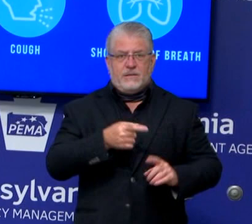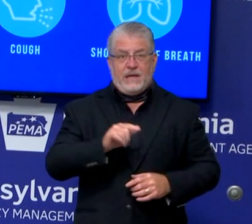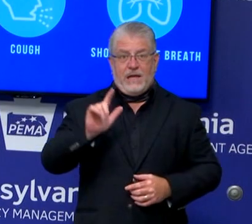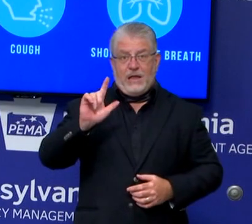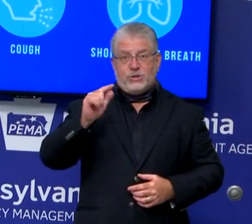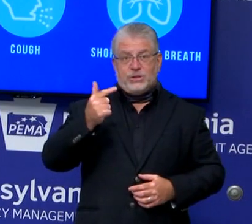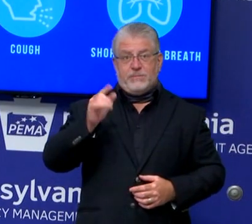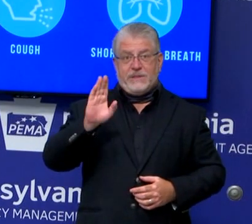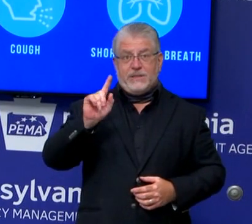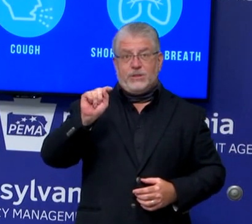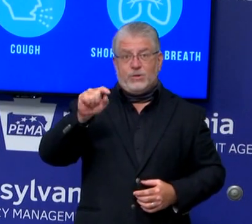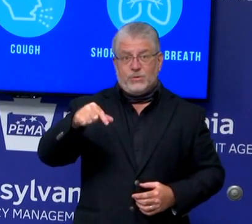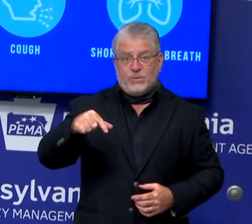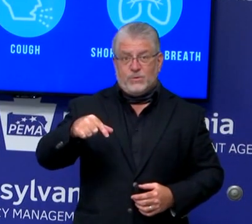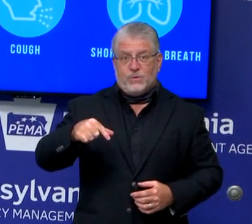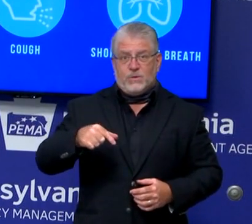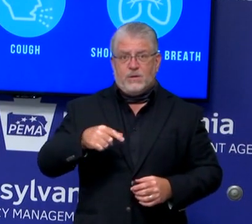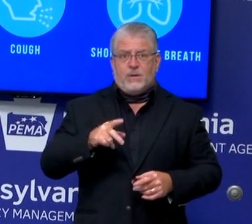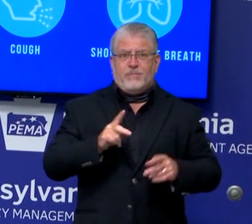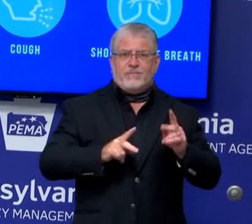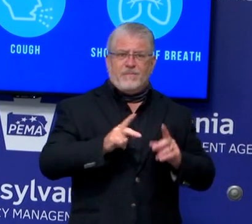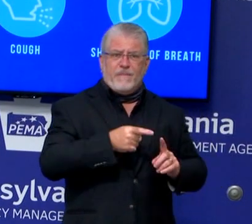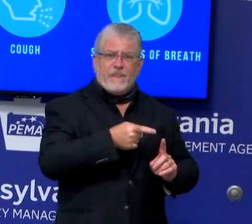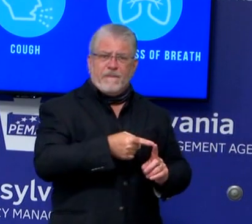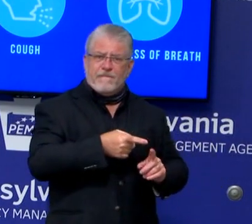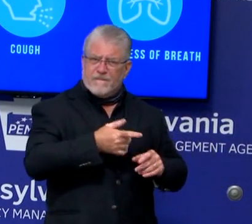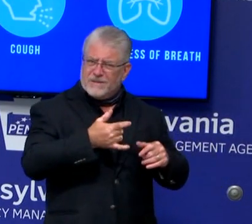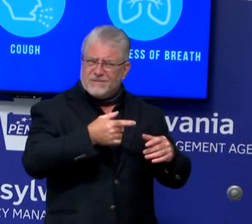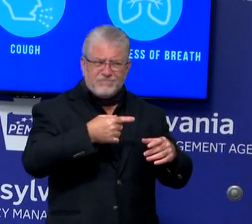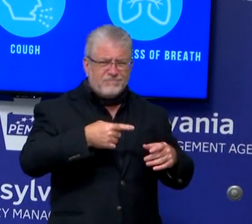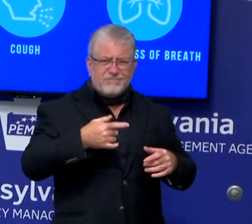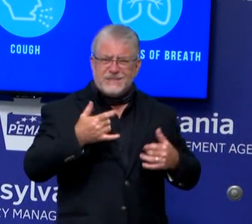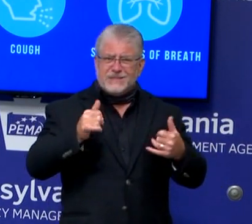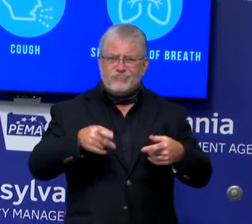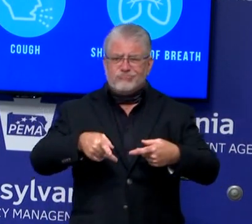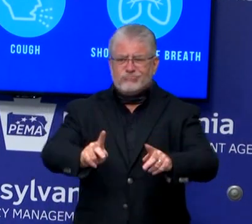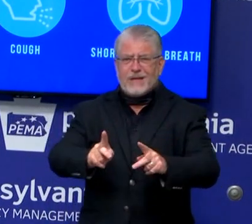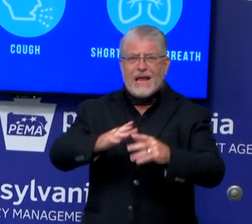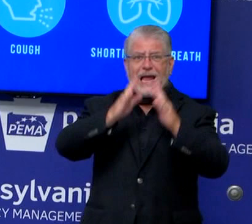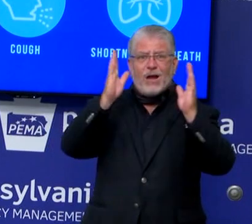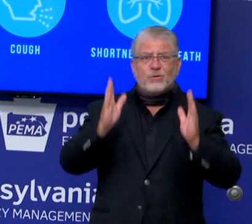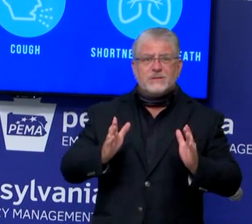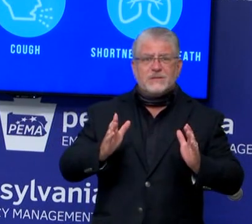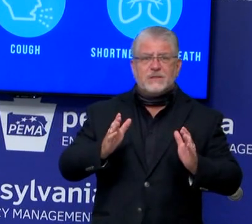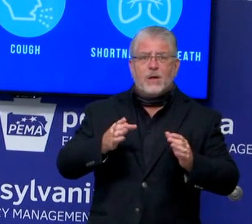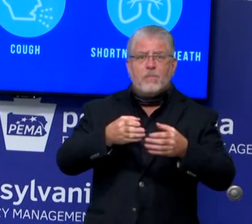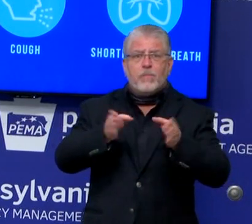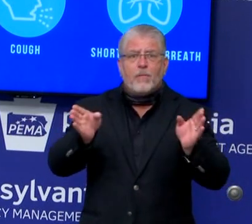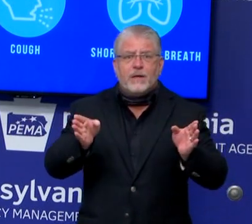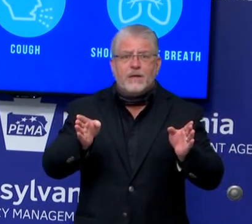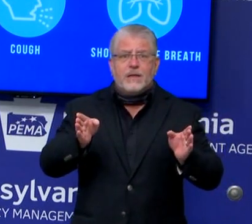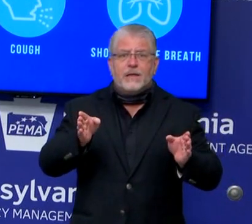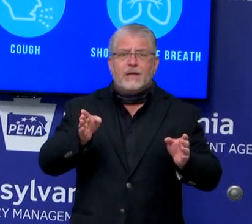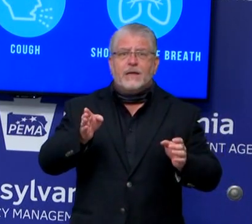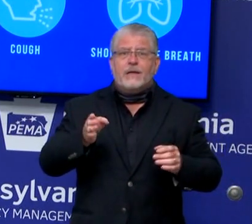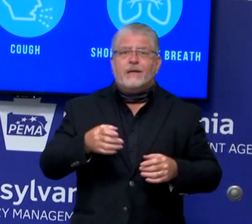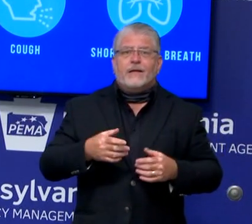be denied housing and public accommodations in most places in Pennsylvania that do not have